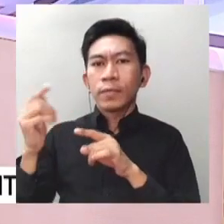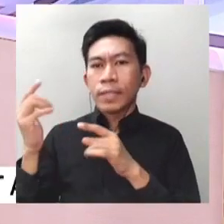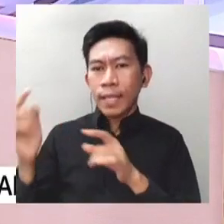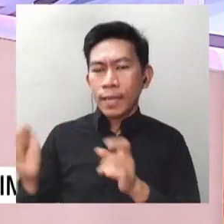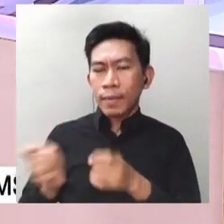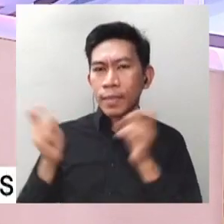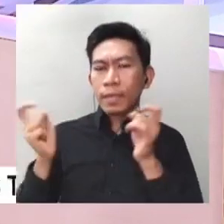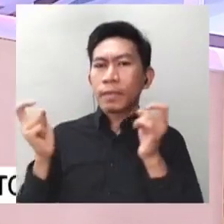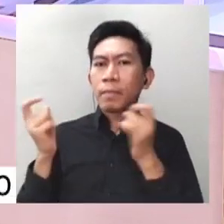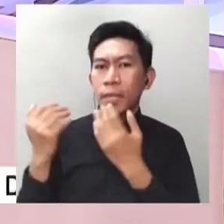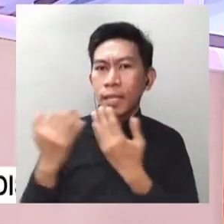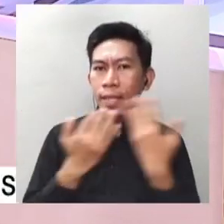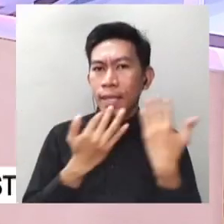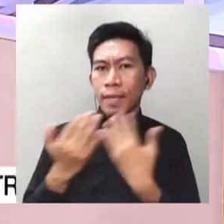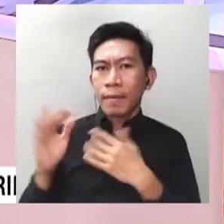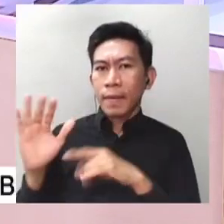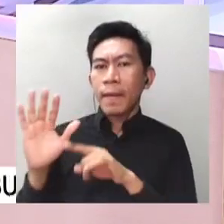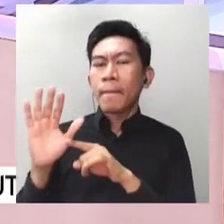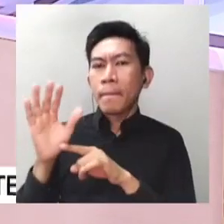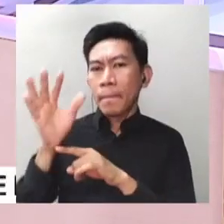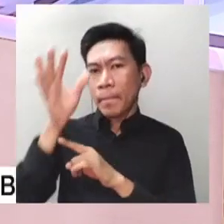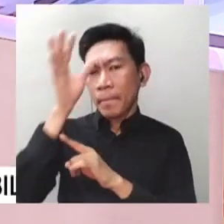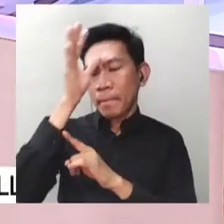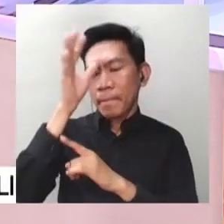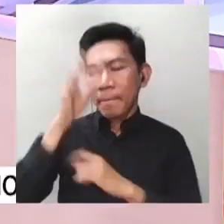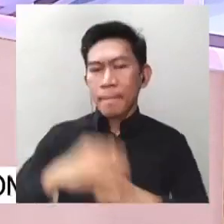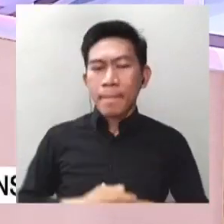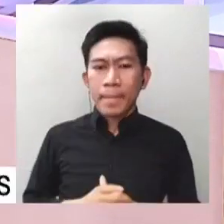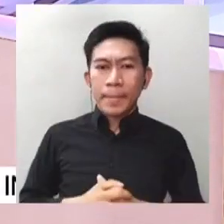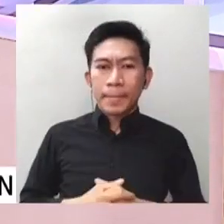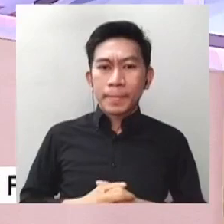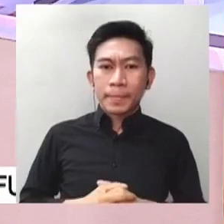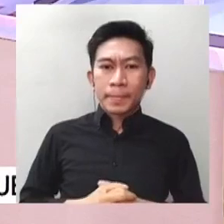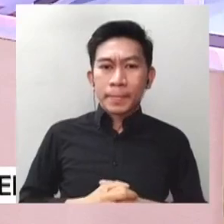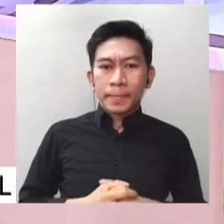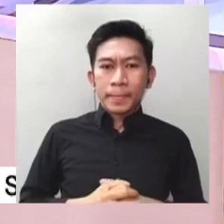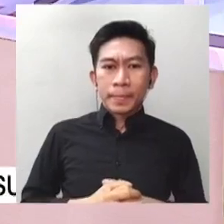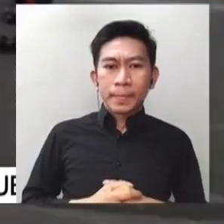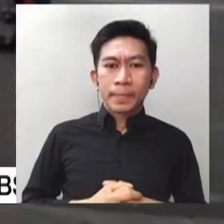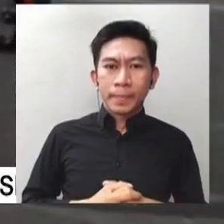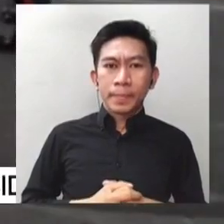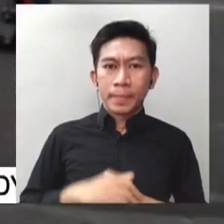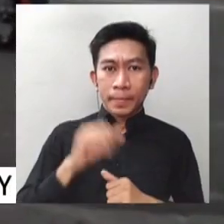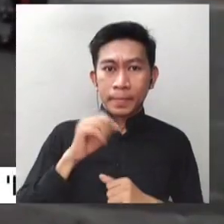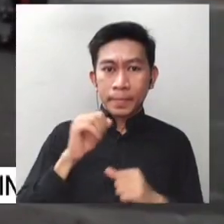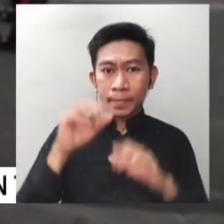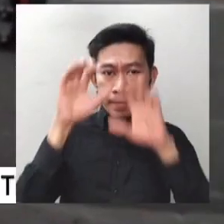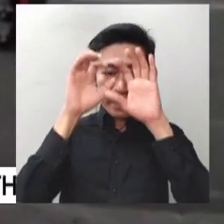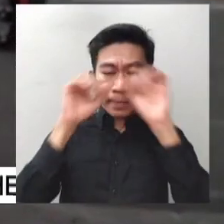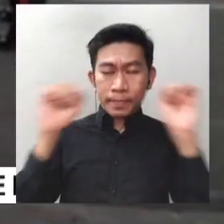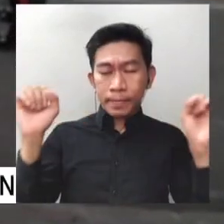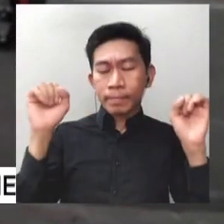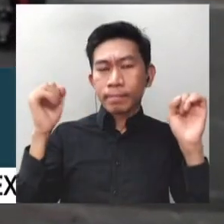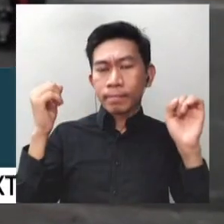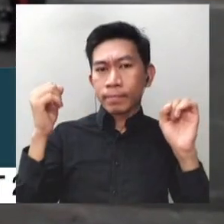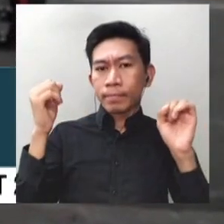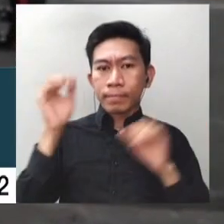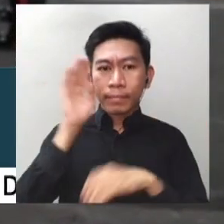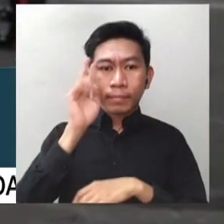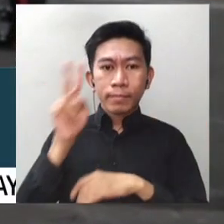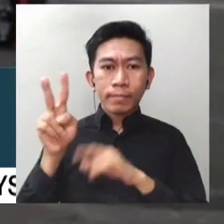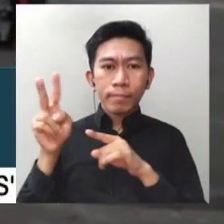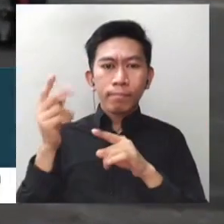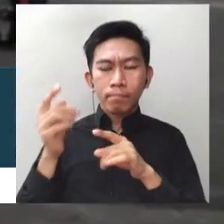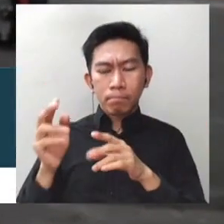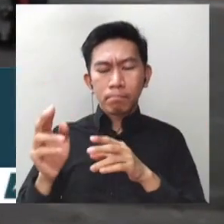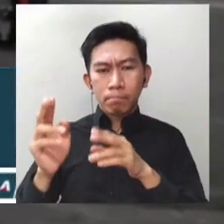from our correspondent, Pia Gutierrez. Pia, what more can you tell us? Yes, Carmina, President Ferdinand Marcos Jr. paid tribute to the late dictator